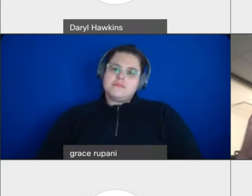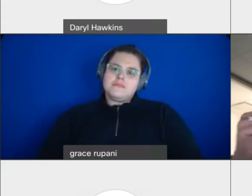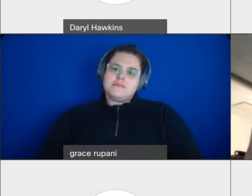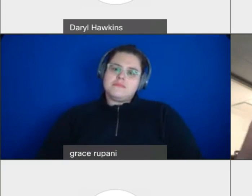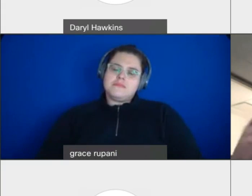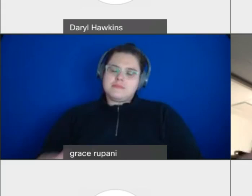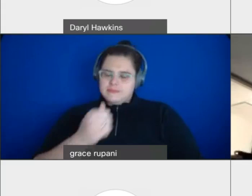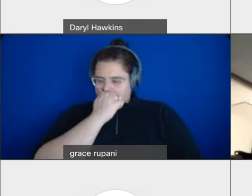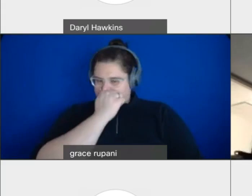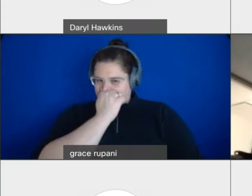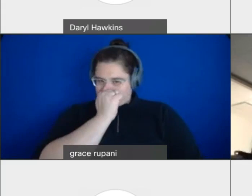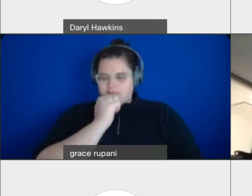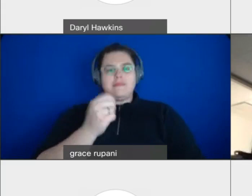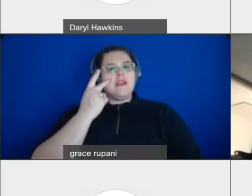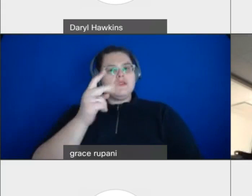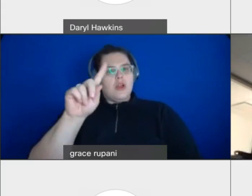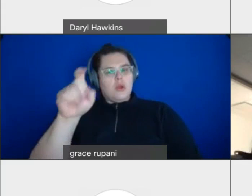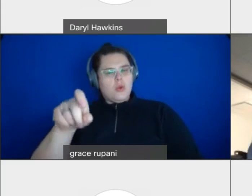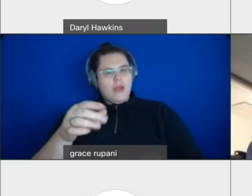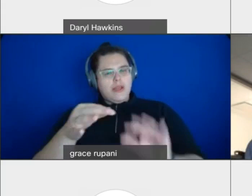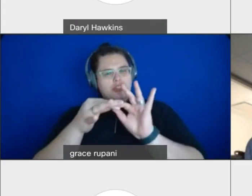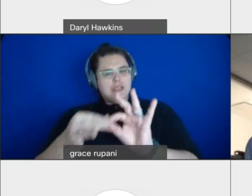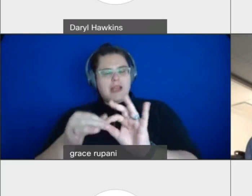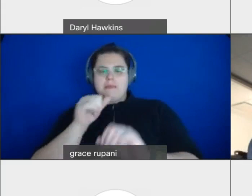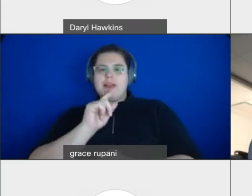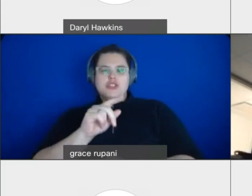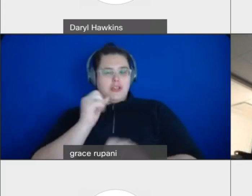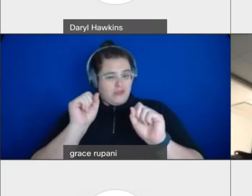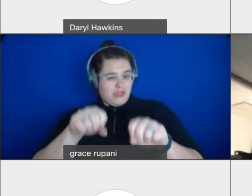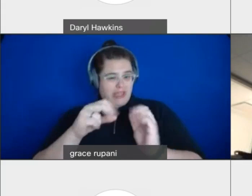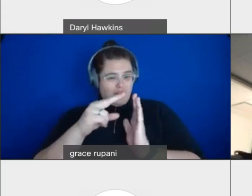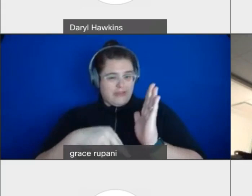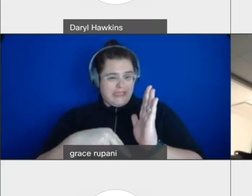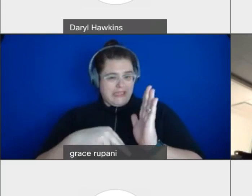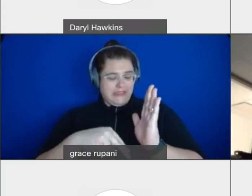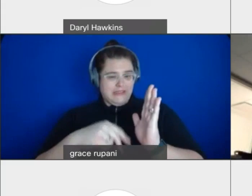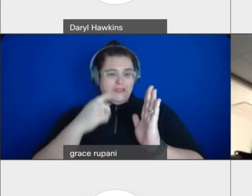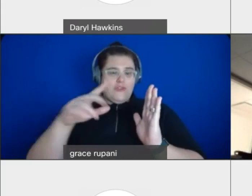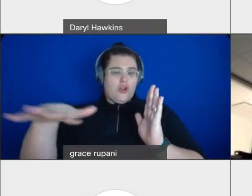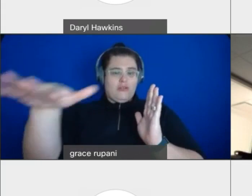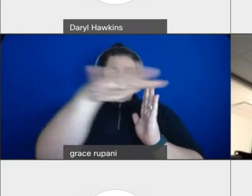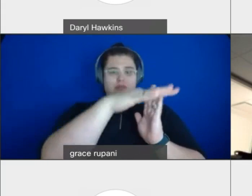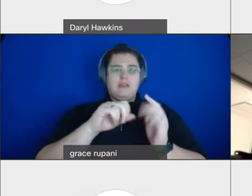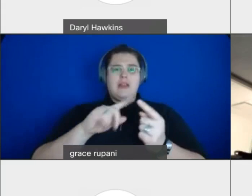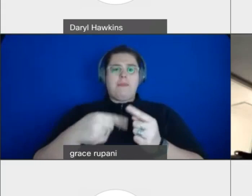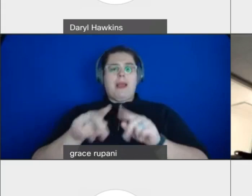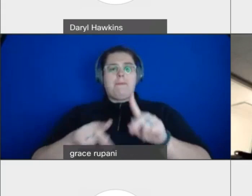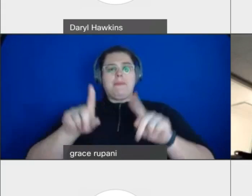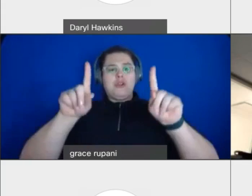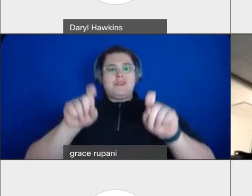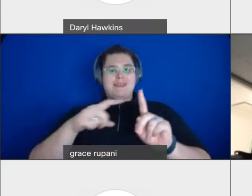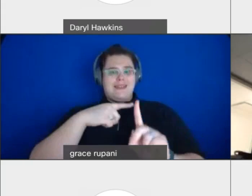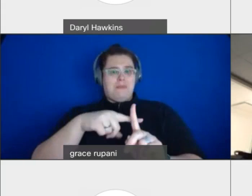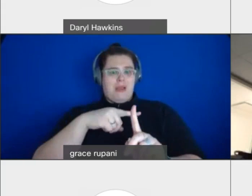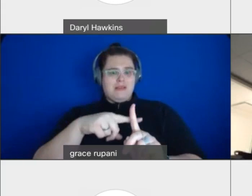it has to do with, I don't know if you can read that question regarding people testing positive for the virus